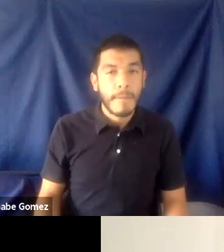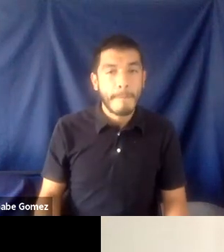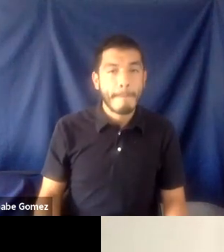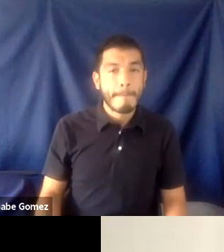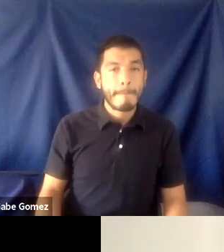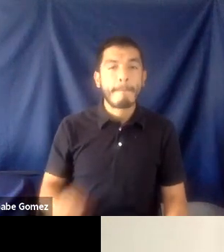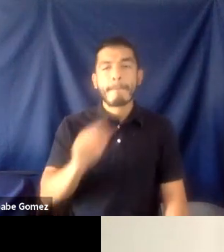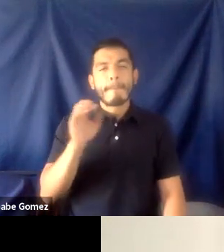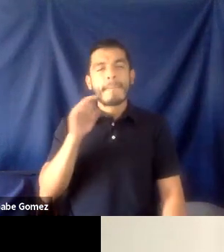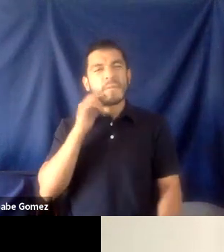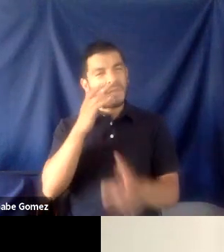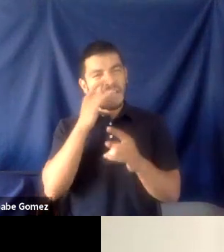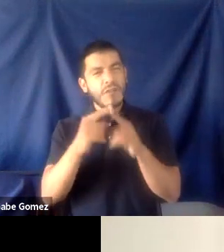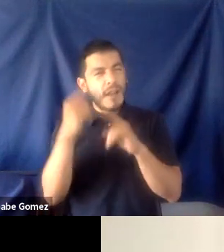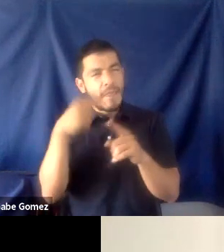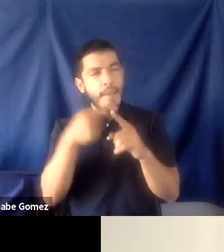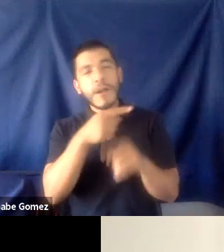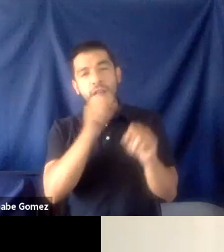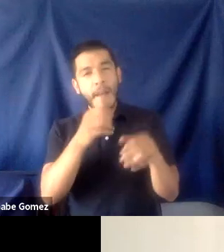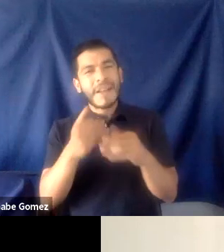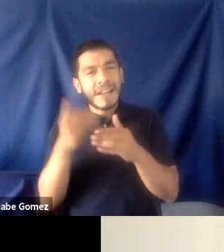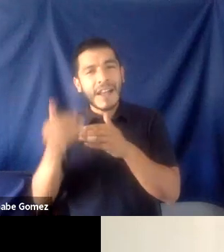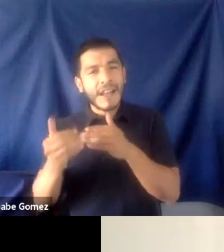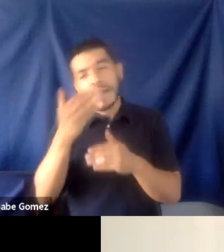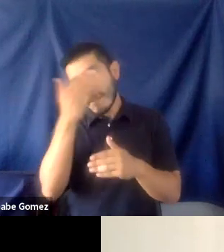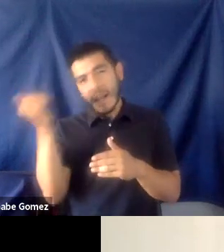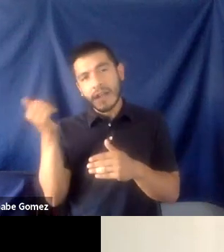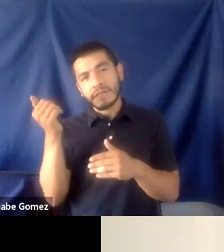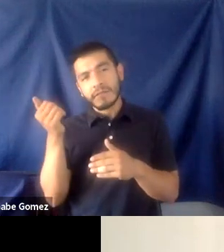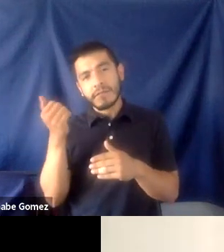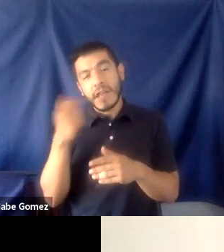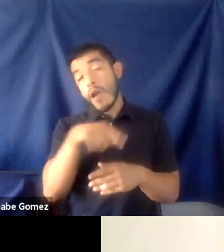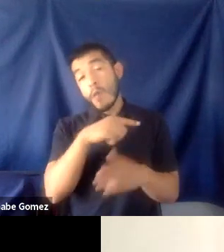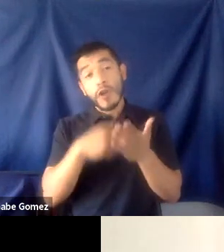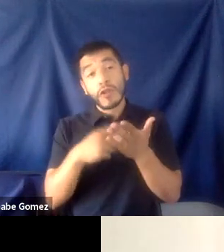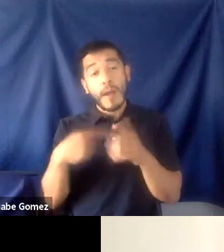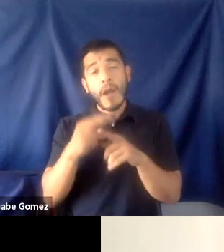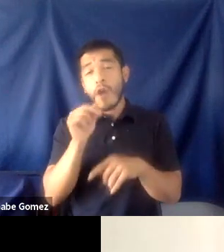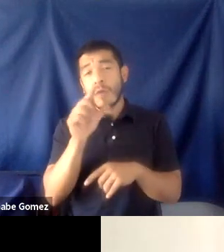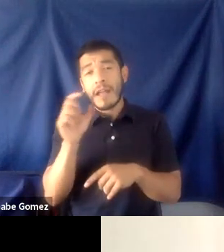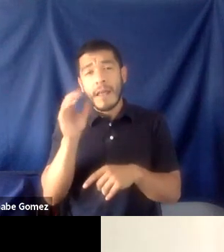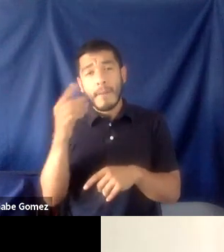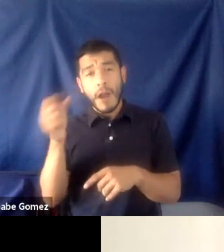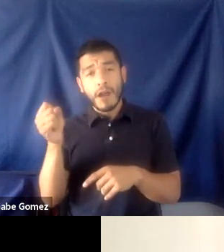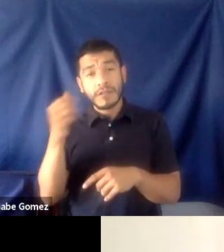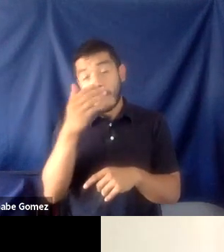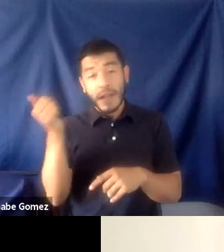interesting to think about, and She Could Be Next, because, and we're talking about Grace Lee Boggs because,